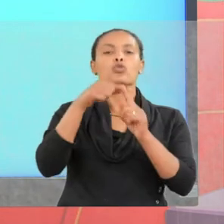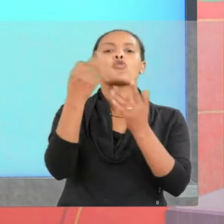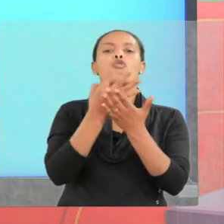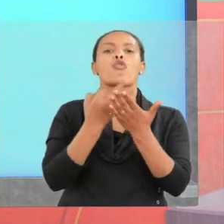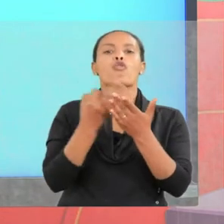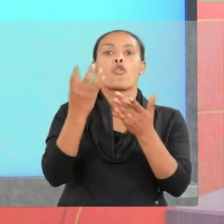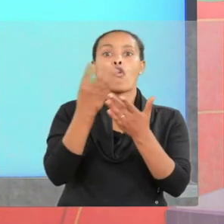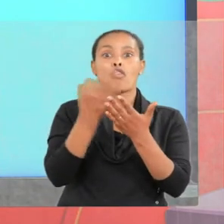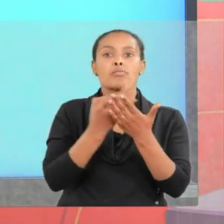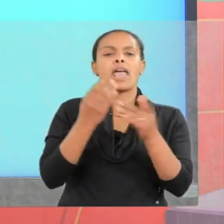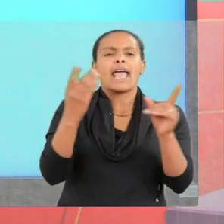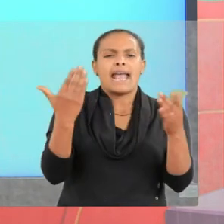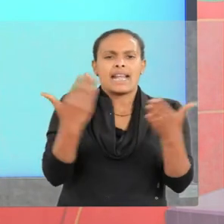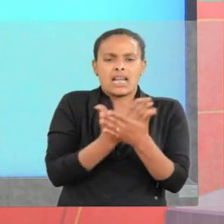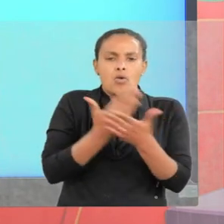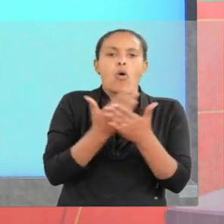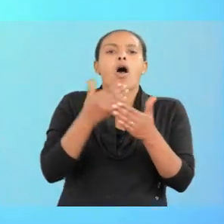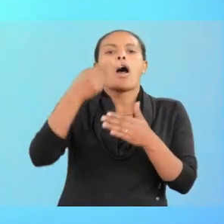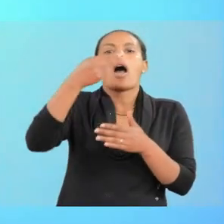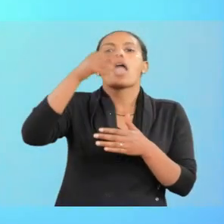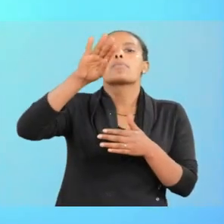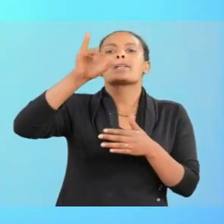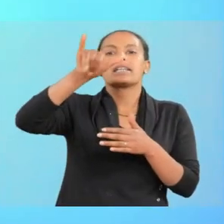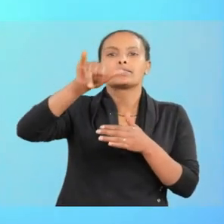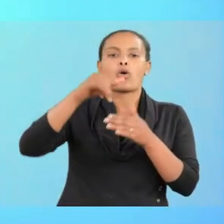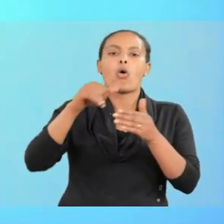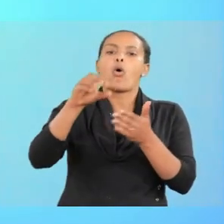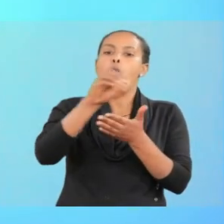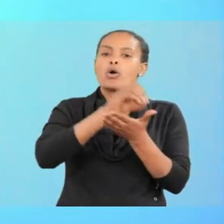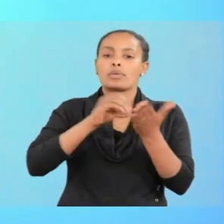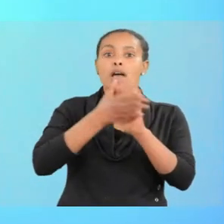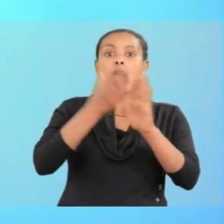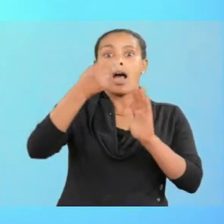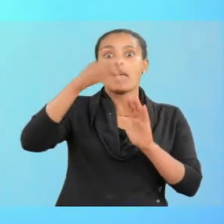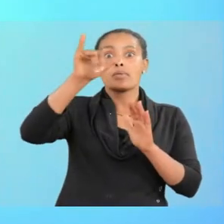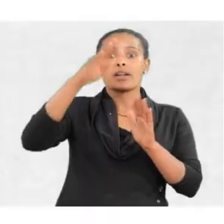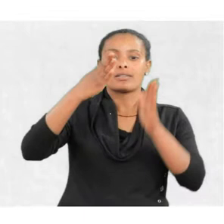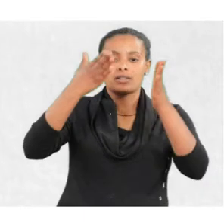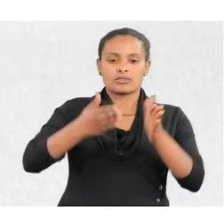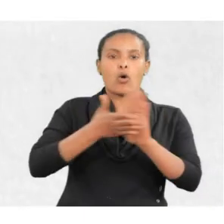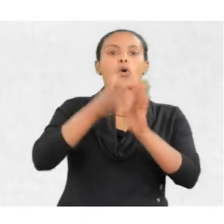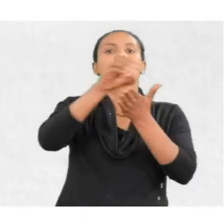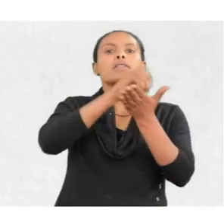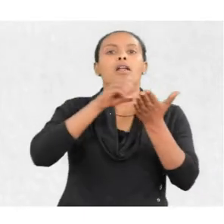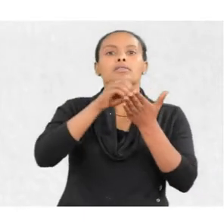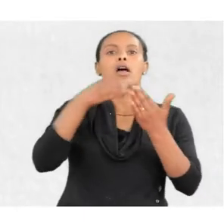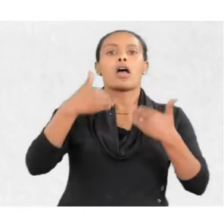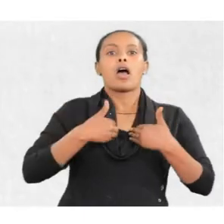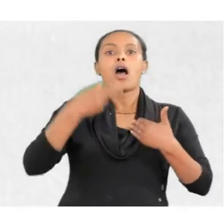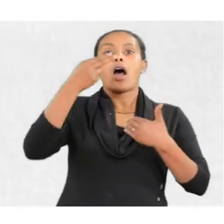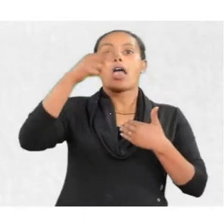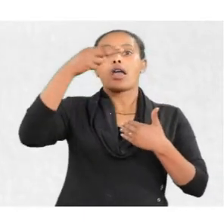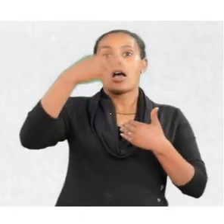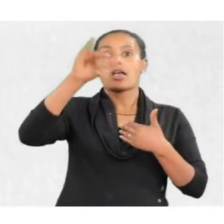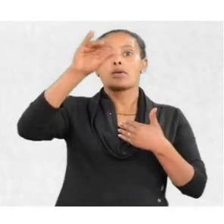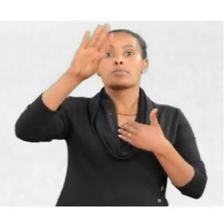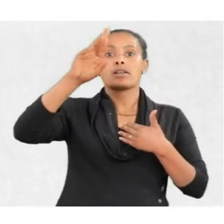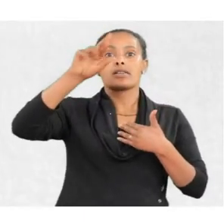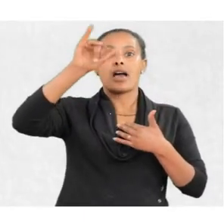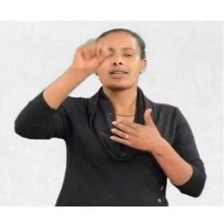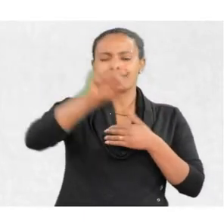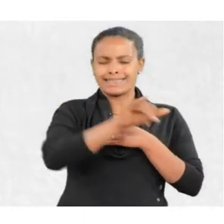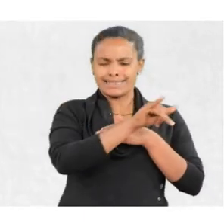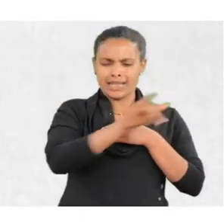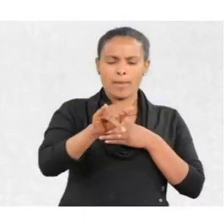a new hybrid orbitals. In hybridization, orbitals hybridized from the